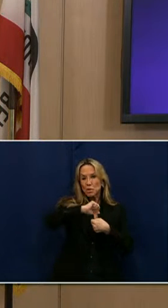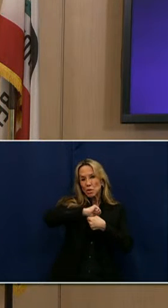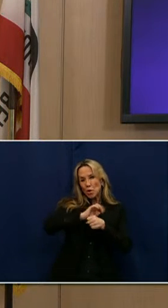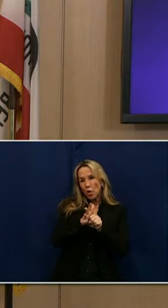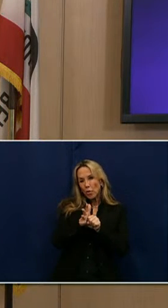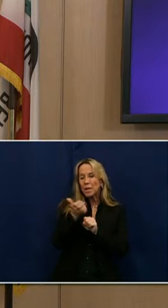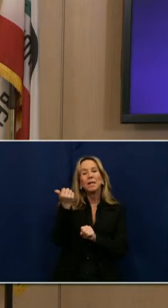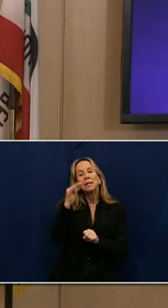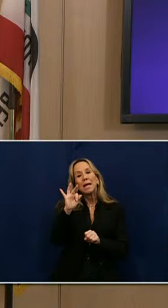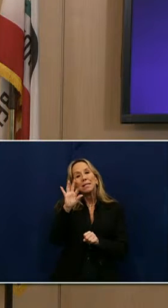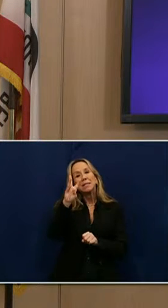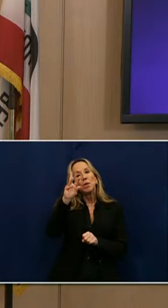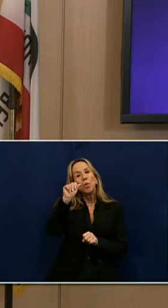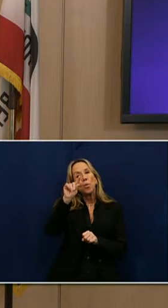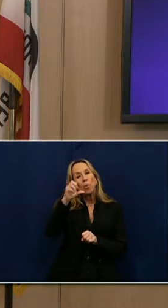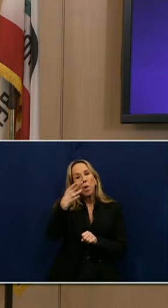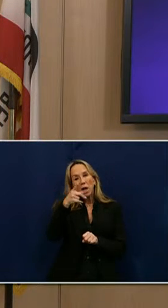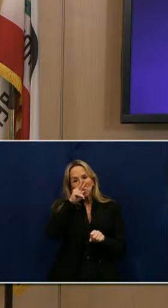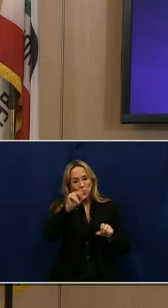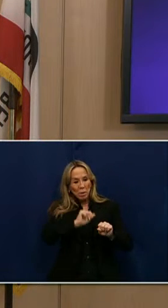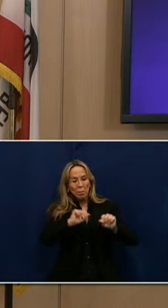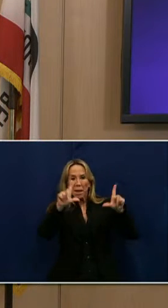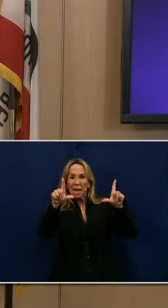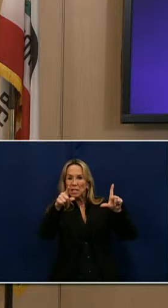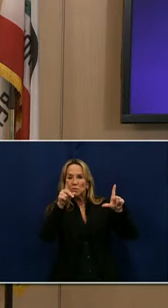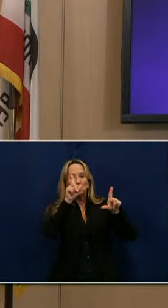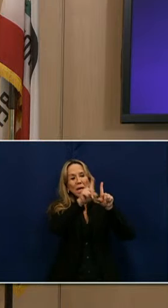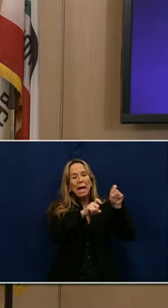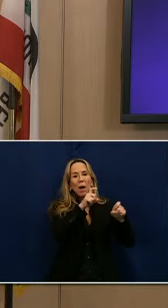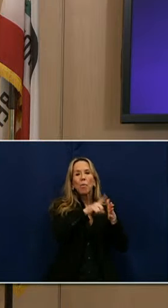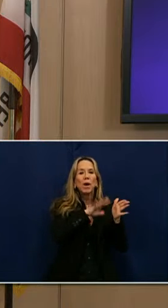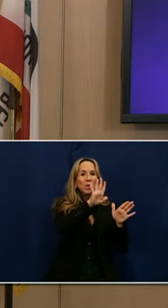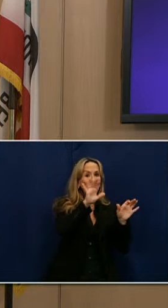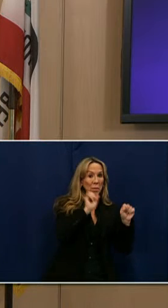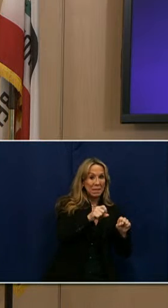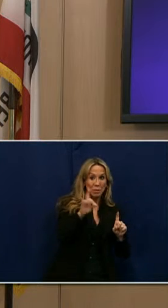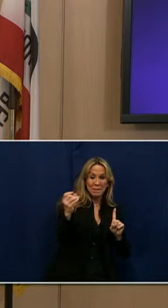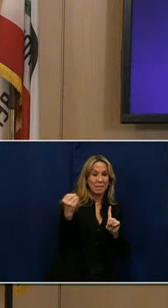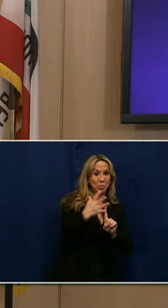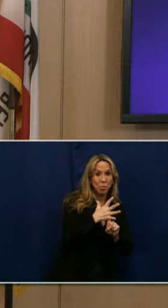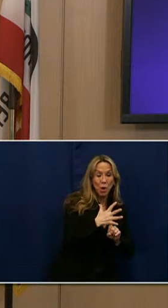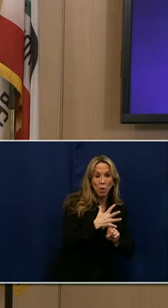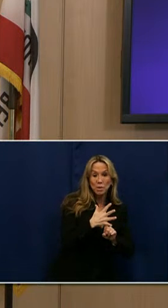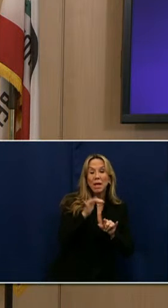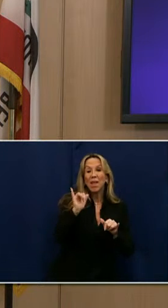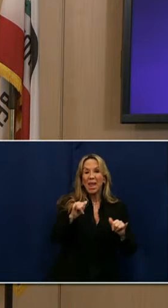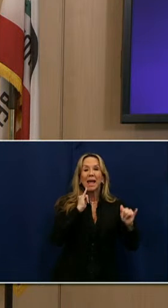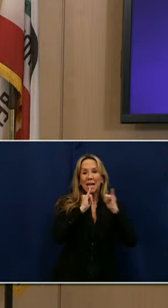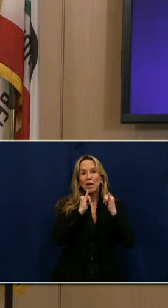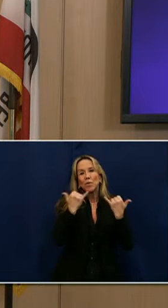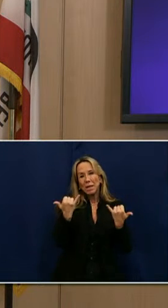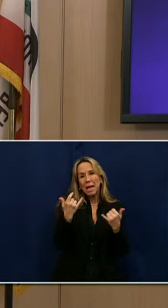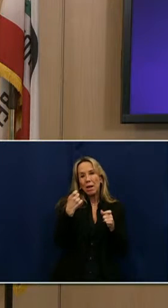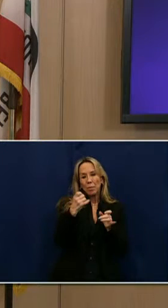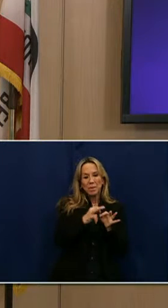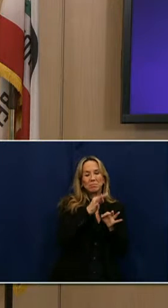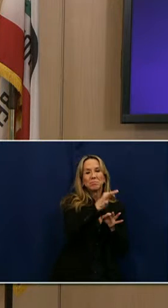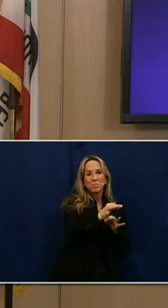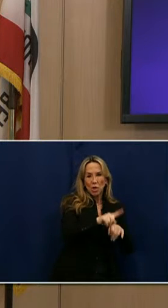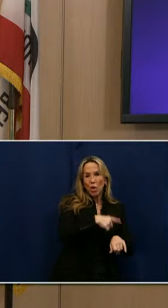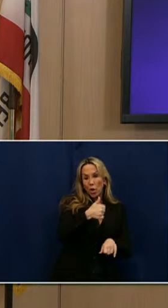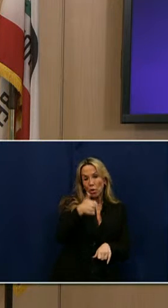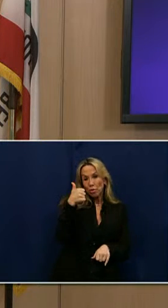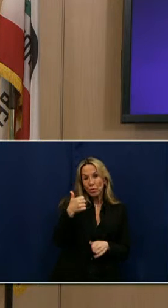COVID-19 watch on the page where we ask individuals about their potential exposure, the interviews are taking longer. So